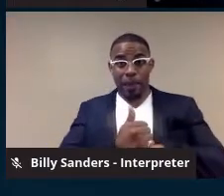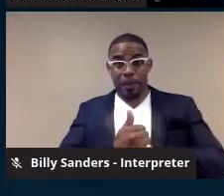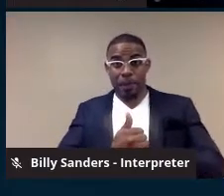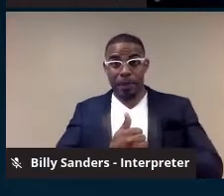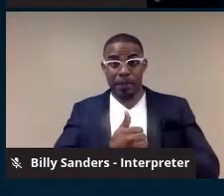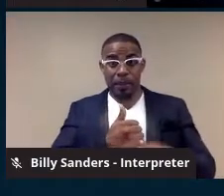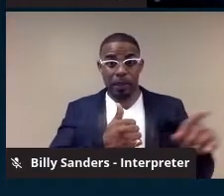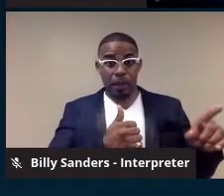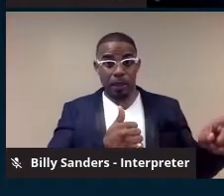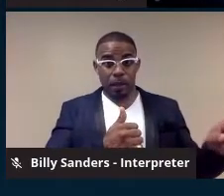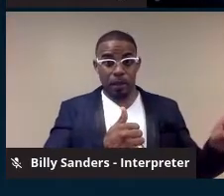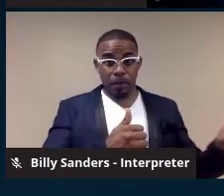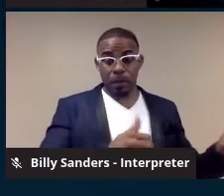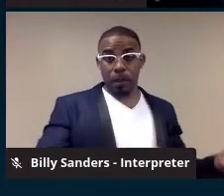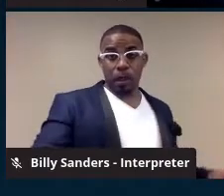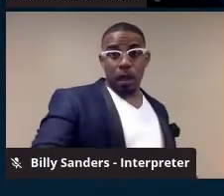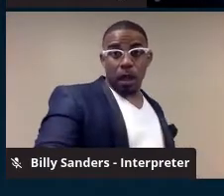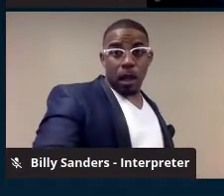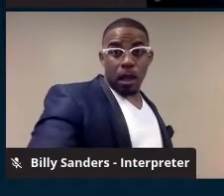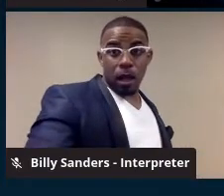I'll